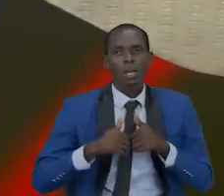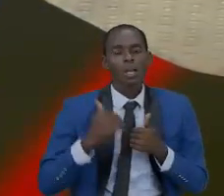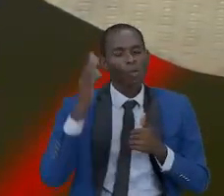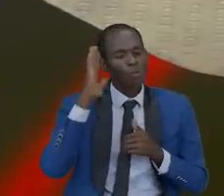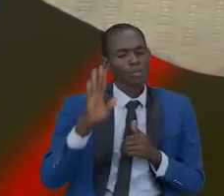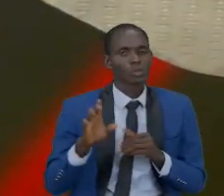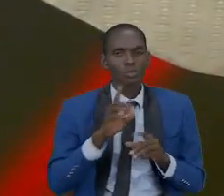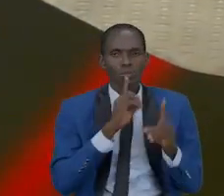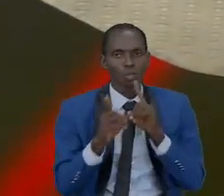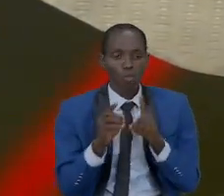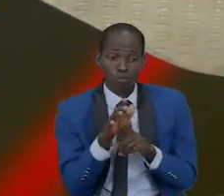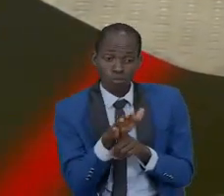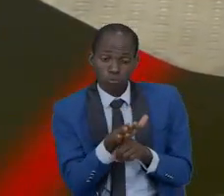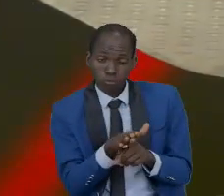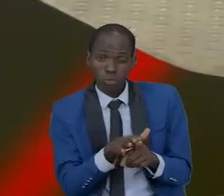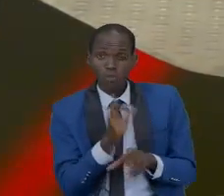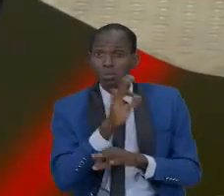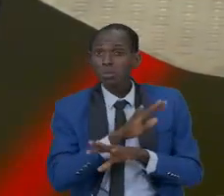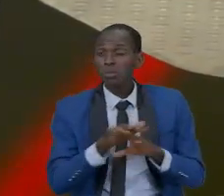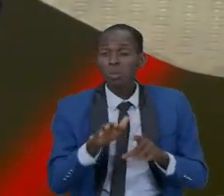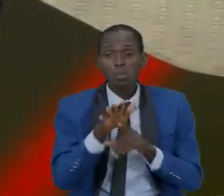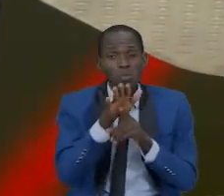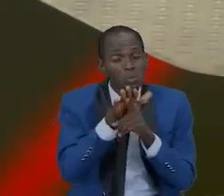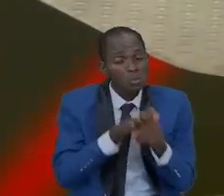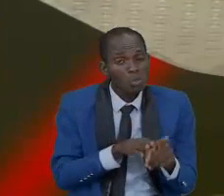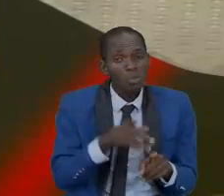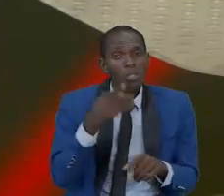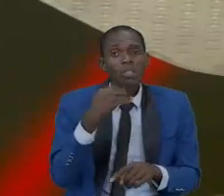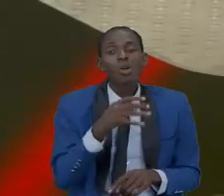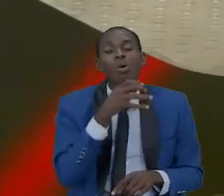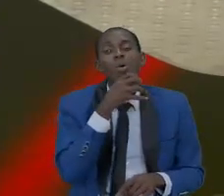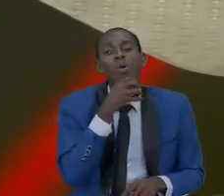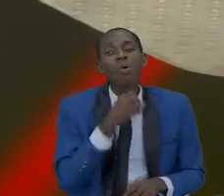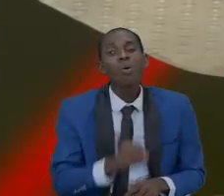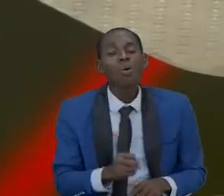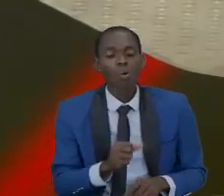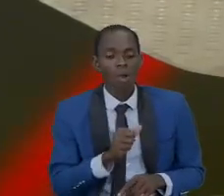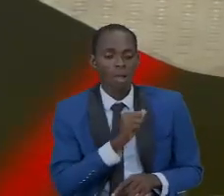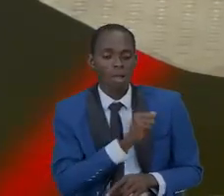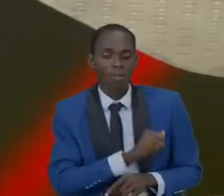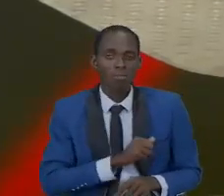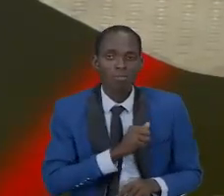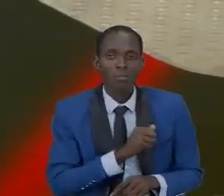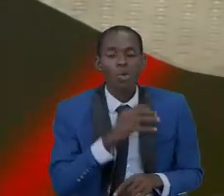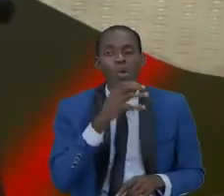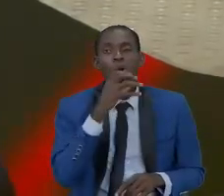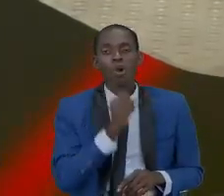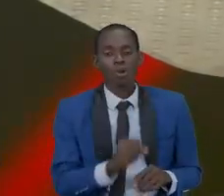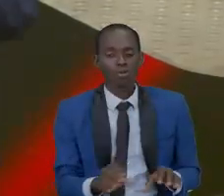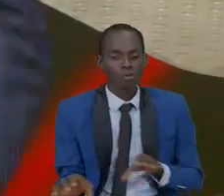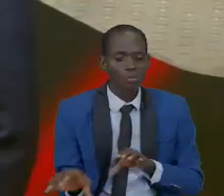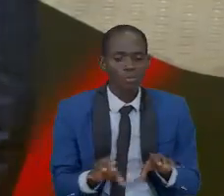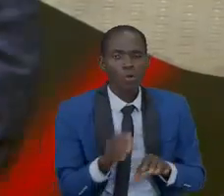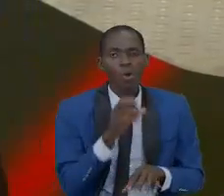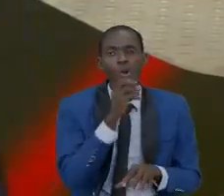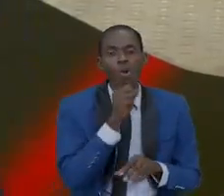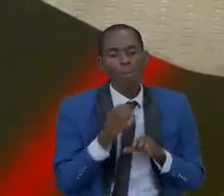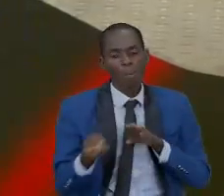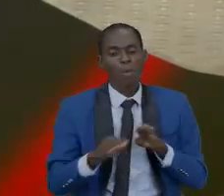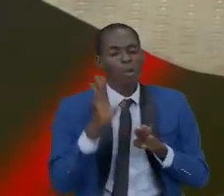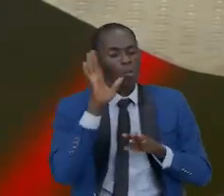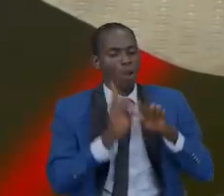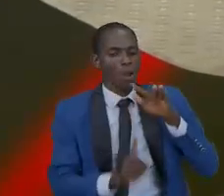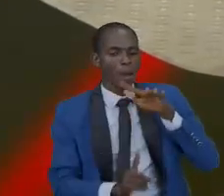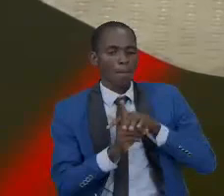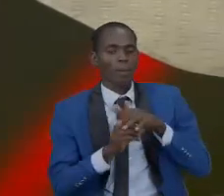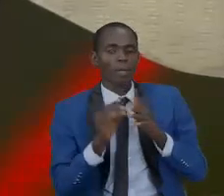talk slow down if you don't slow down the old attitude old action all Behavior will come up